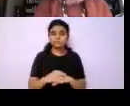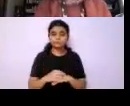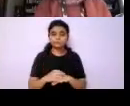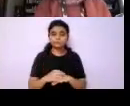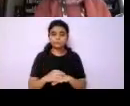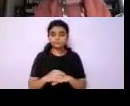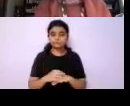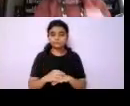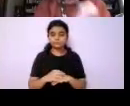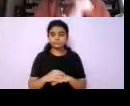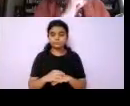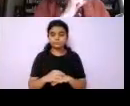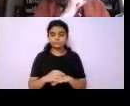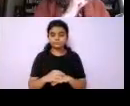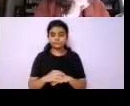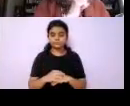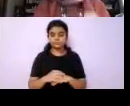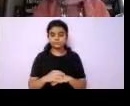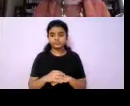While the